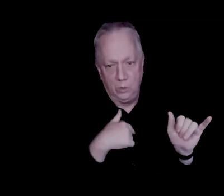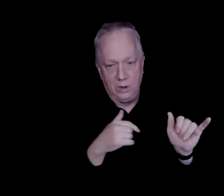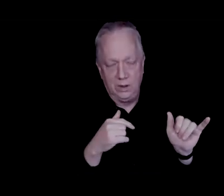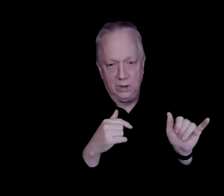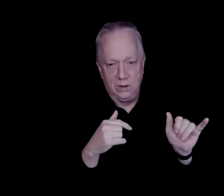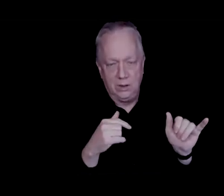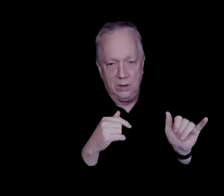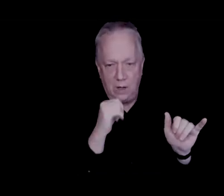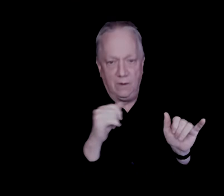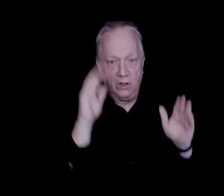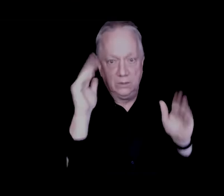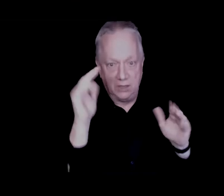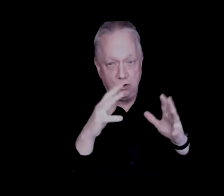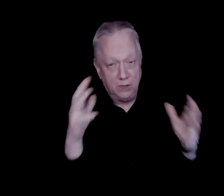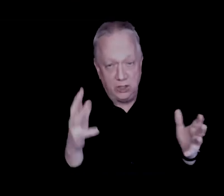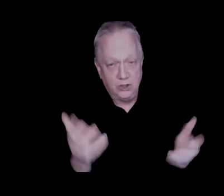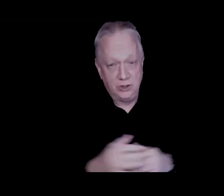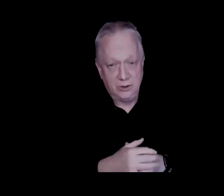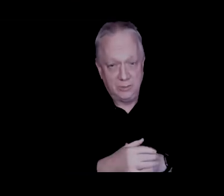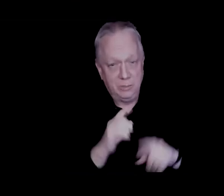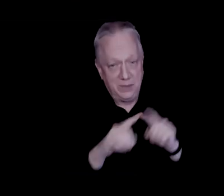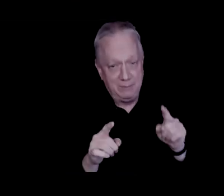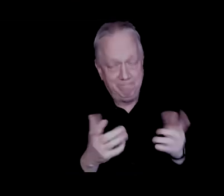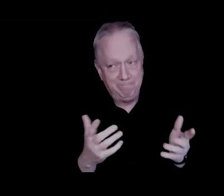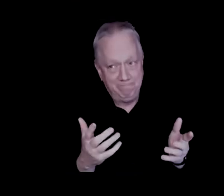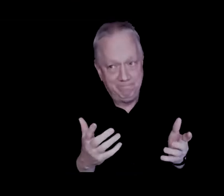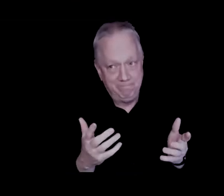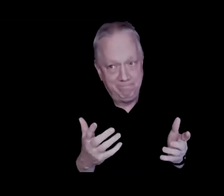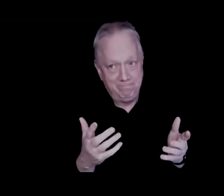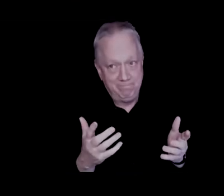to expect too much, but